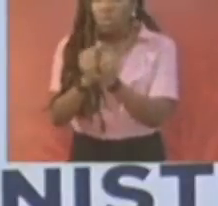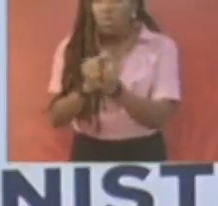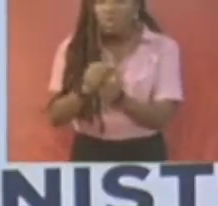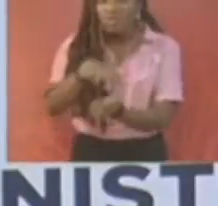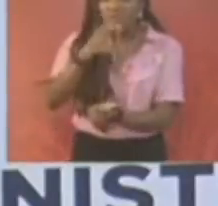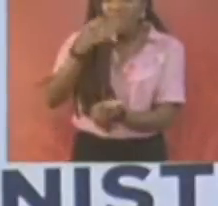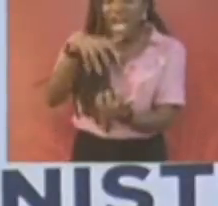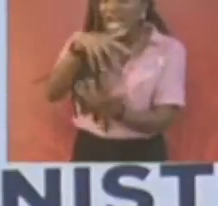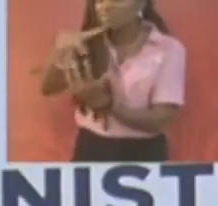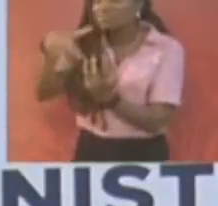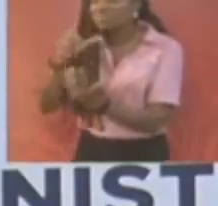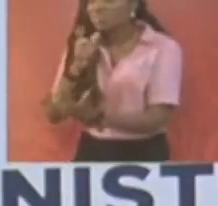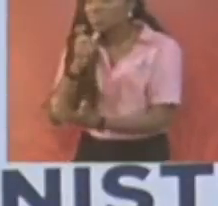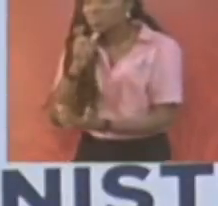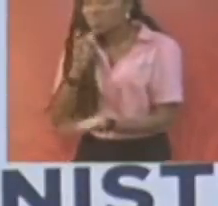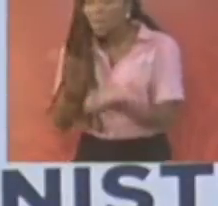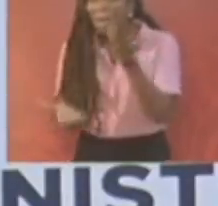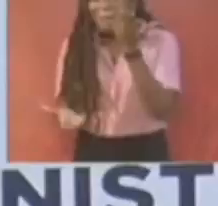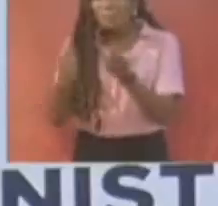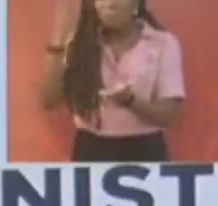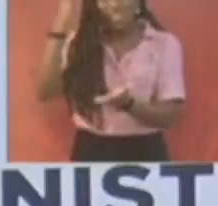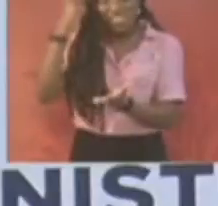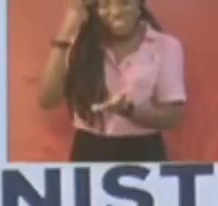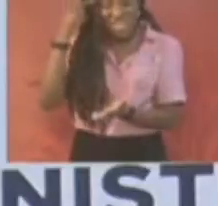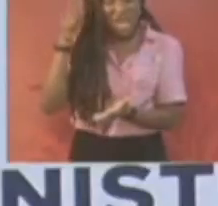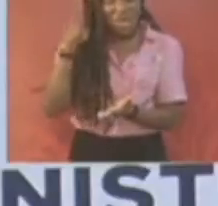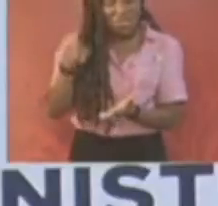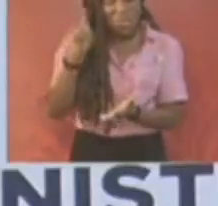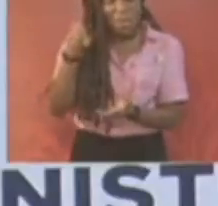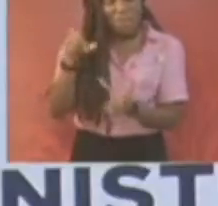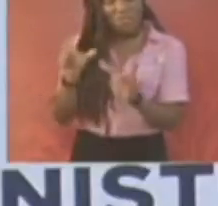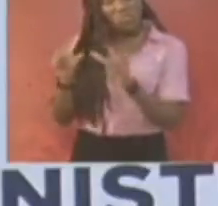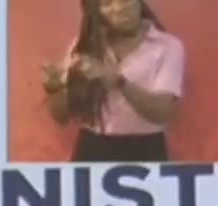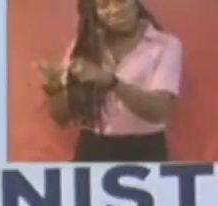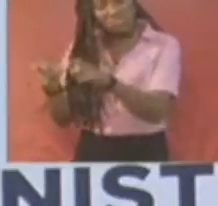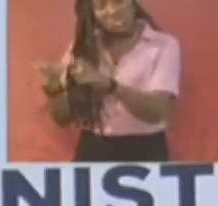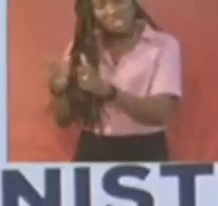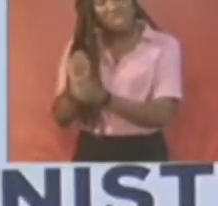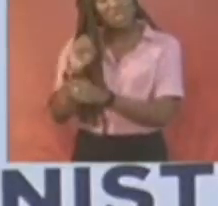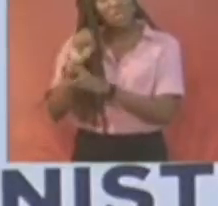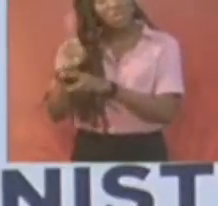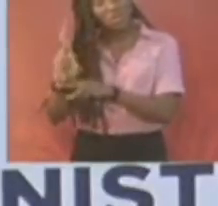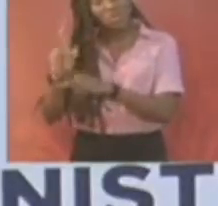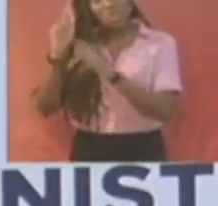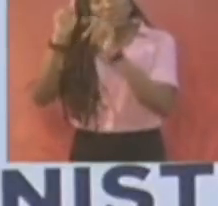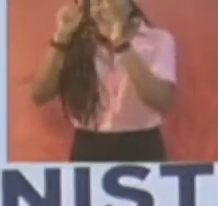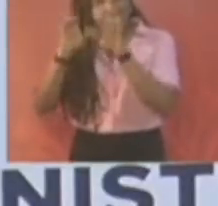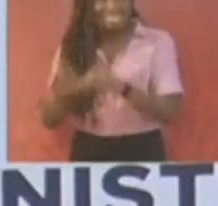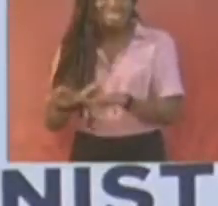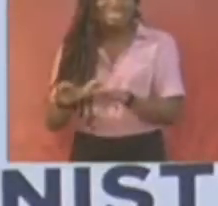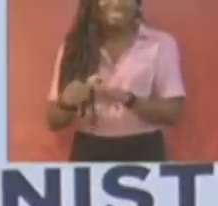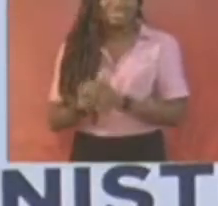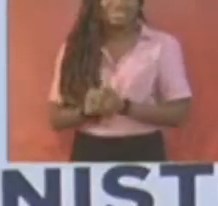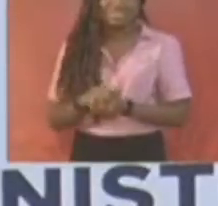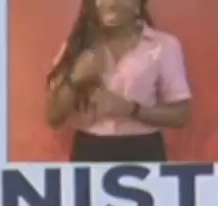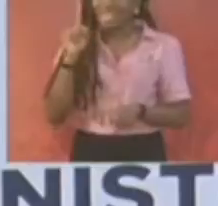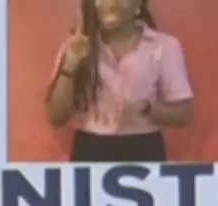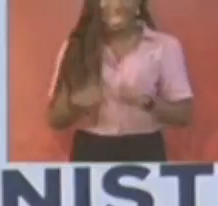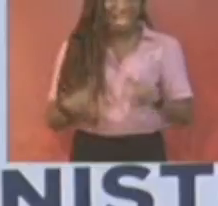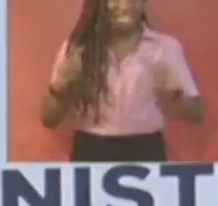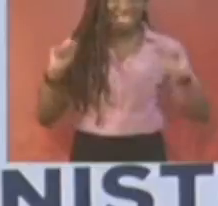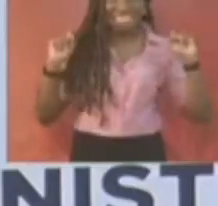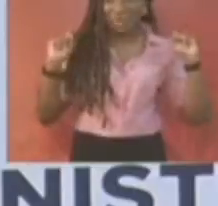that process will identify who needs to be quarantined, followed up, tested, etc., as opposed to the